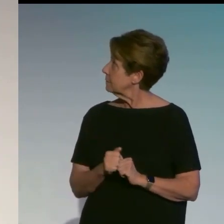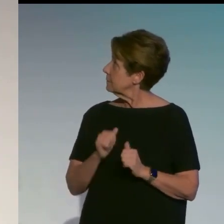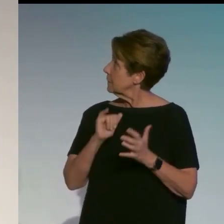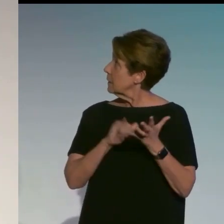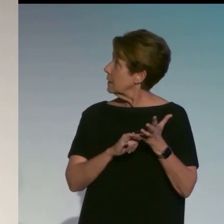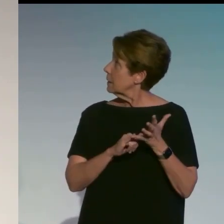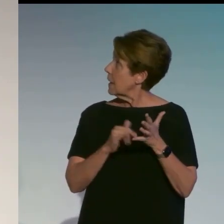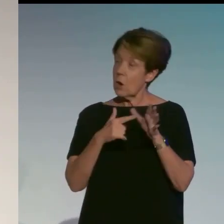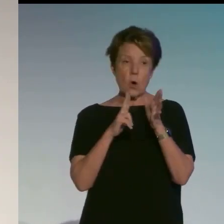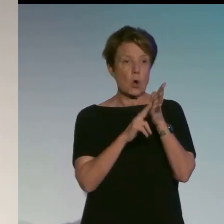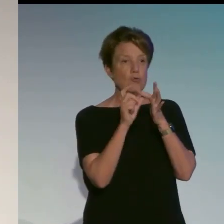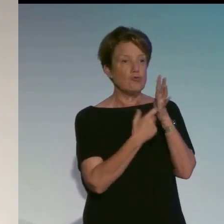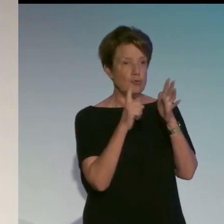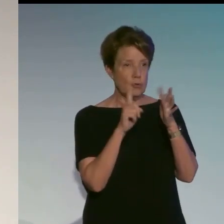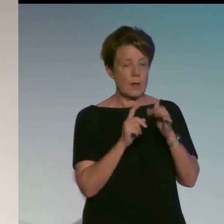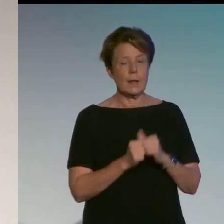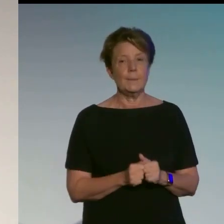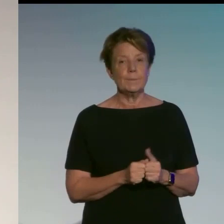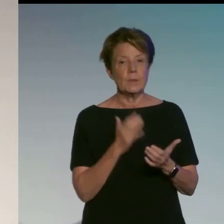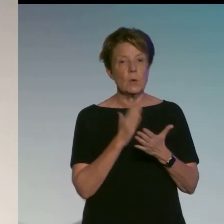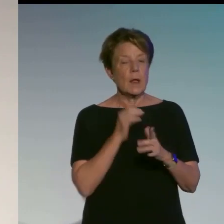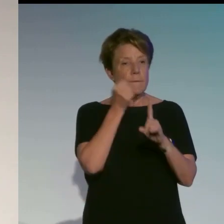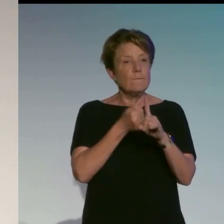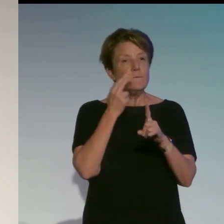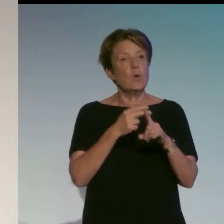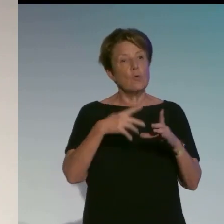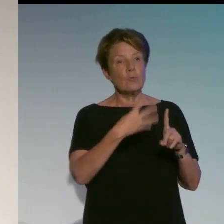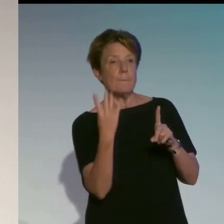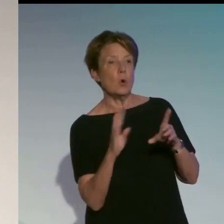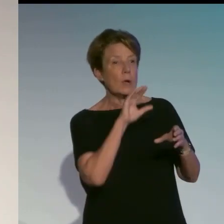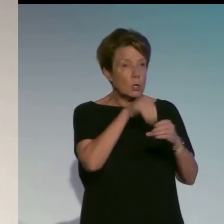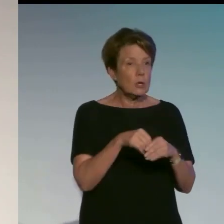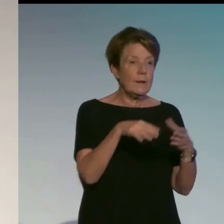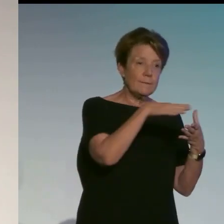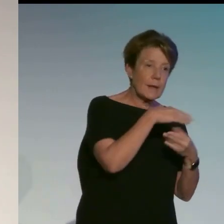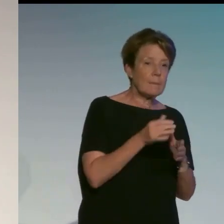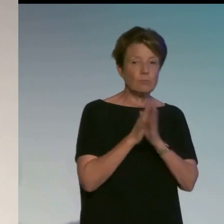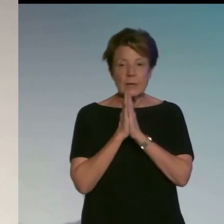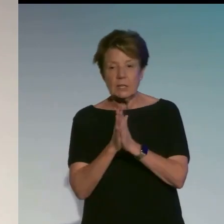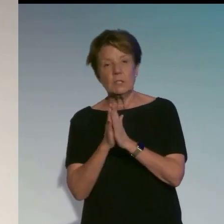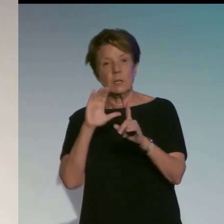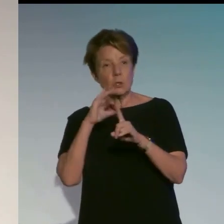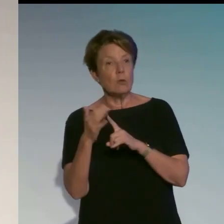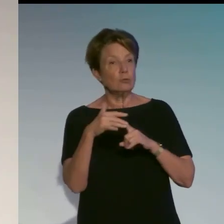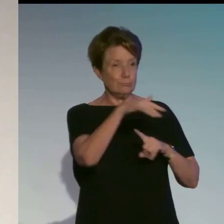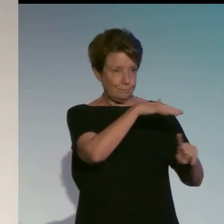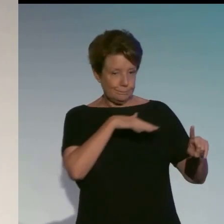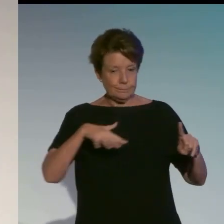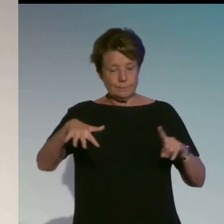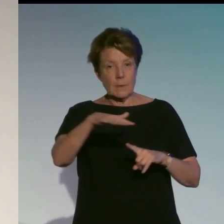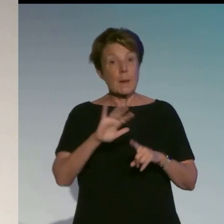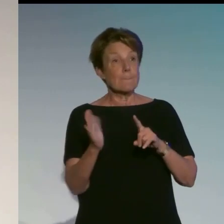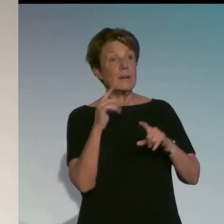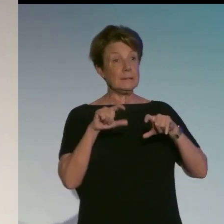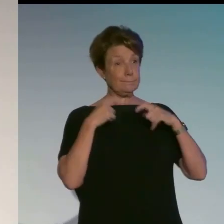forgive me, I'm learning. And you advocate for rainbow inclusion in family, religious and cultural settings. Andre was a pastor